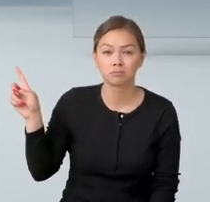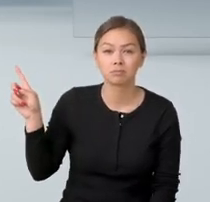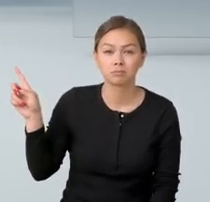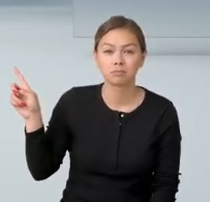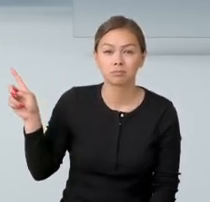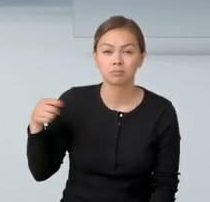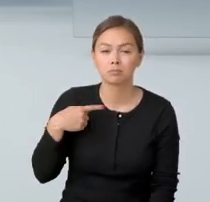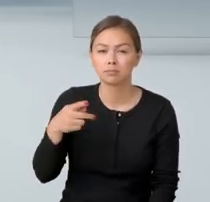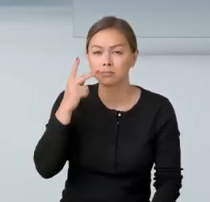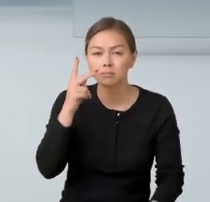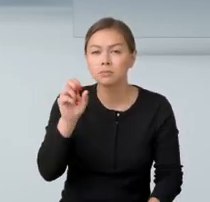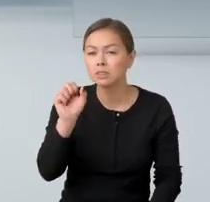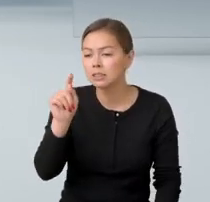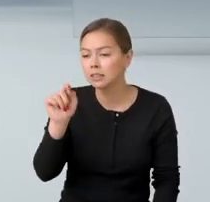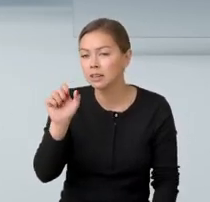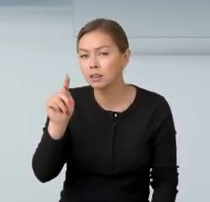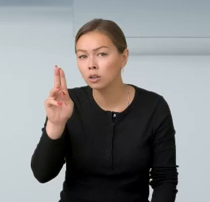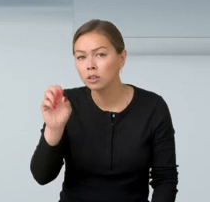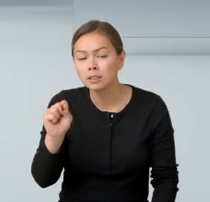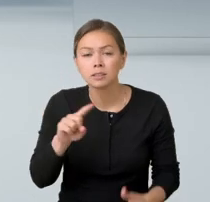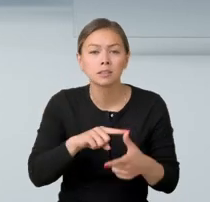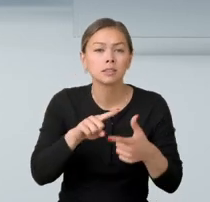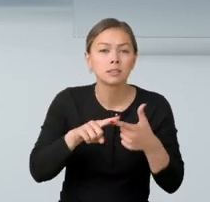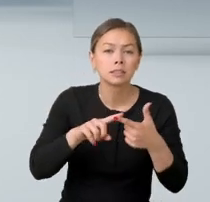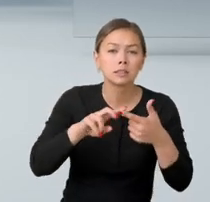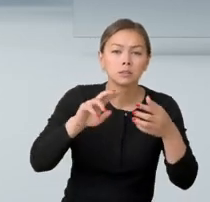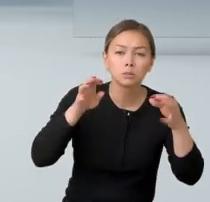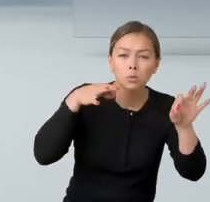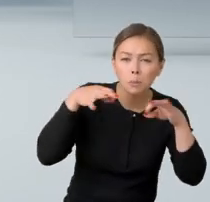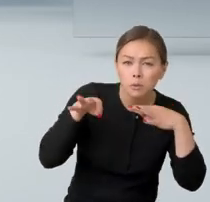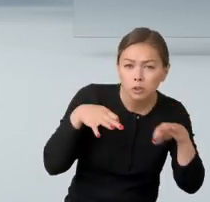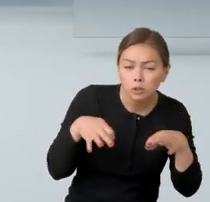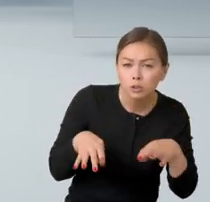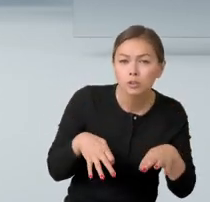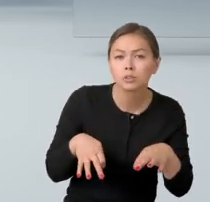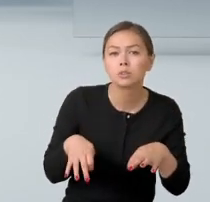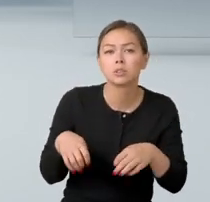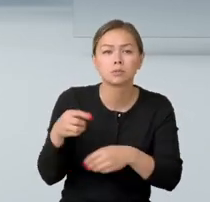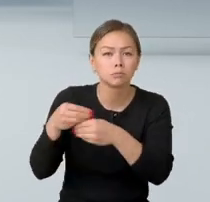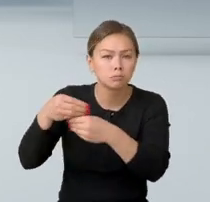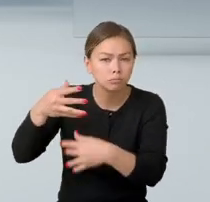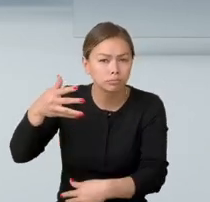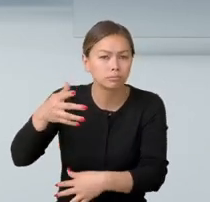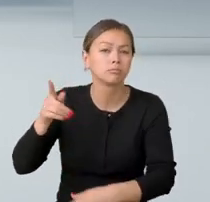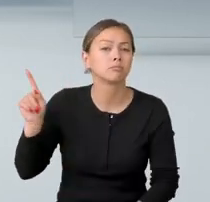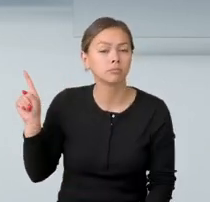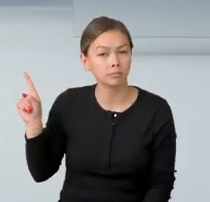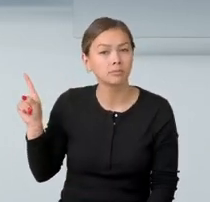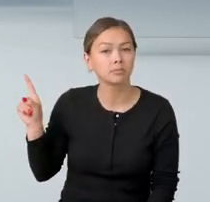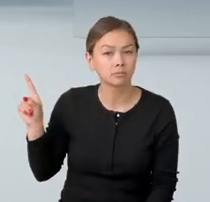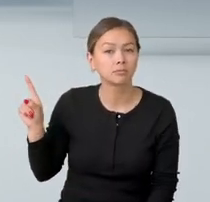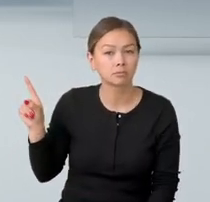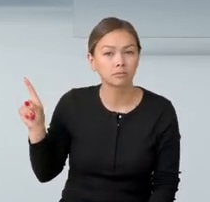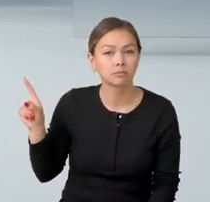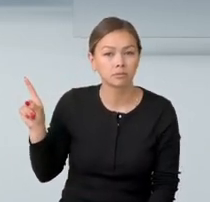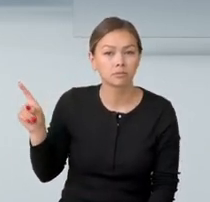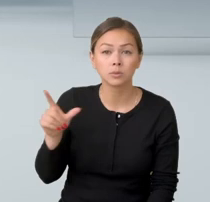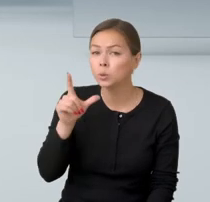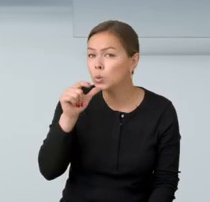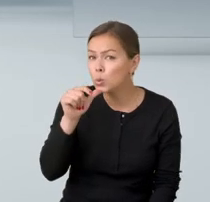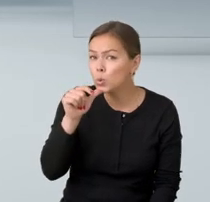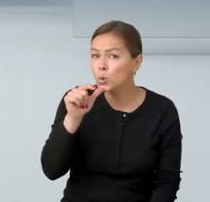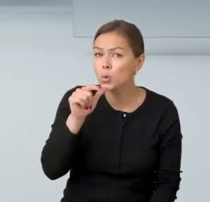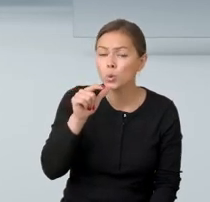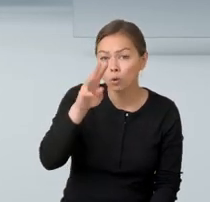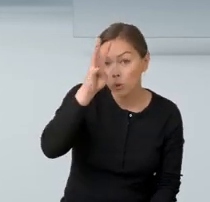arrow and as you can see I can see the status of this request I can see the description of it even in which text I can